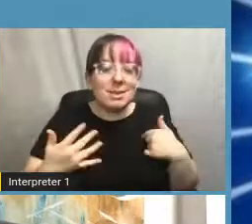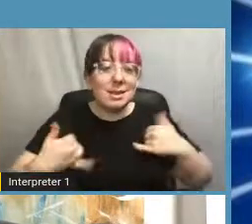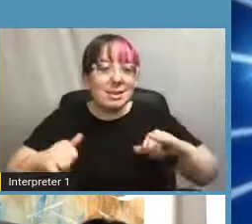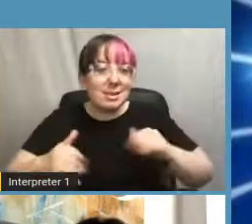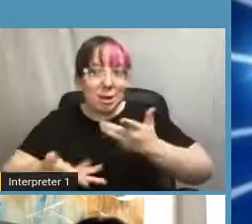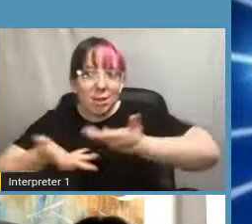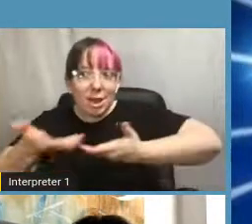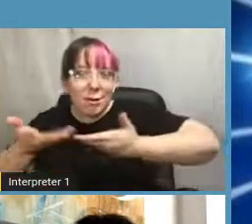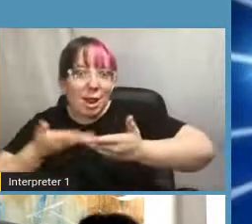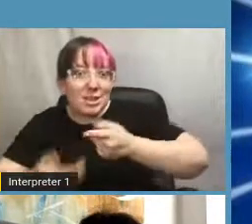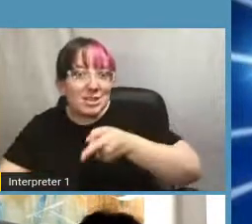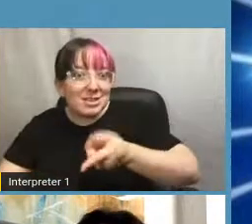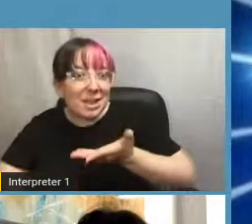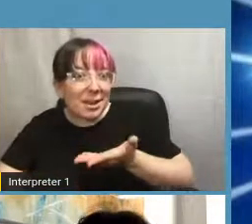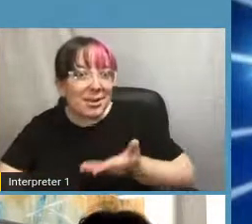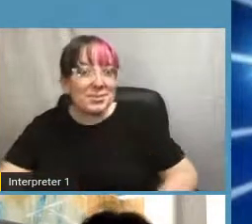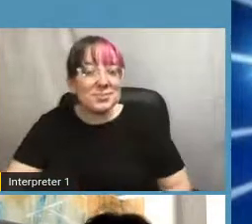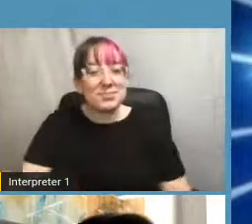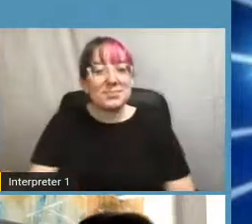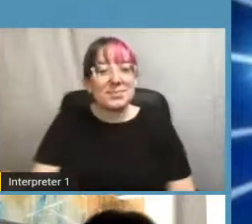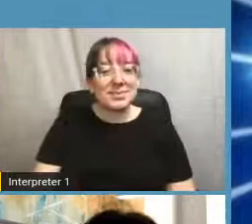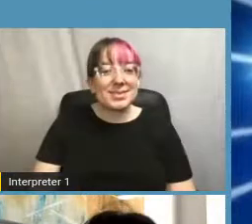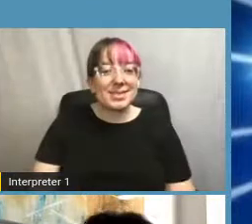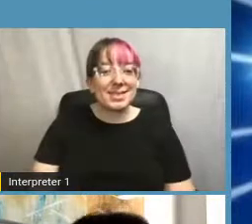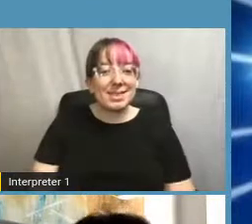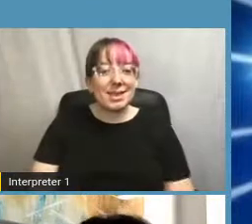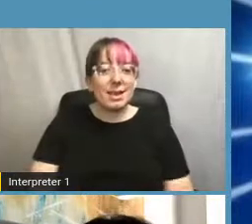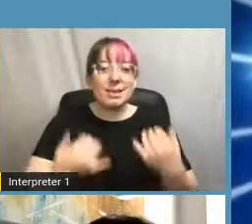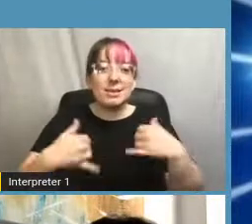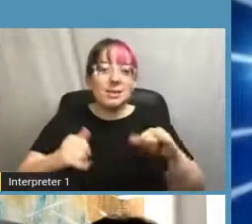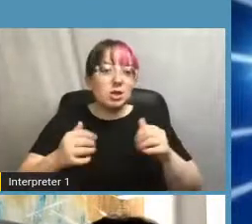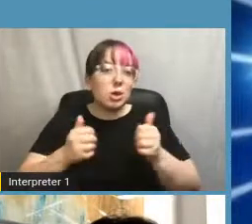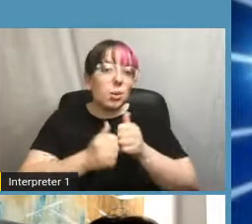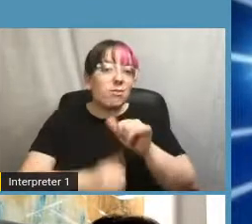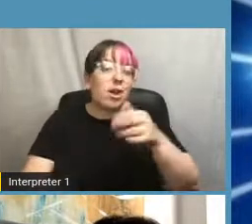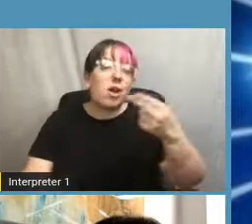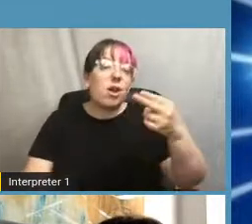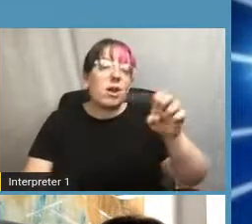people get together more with their heritage.